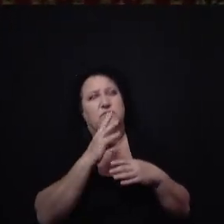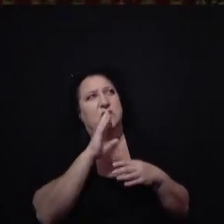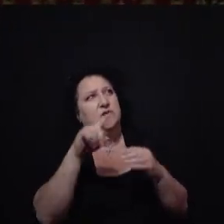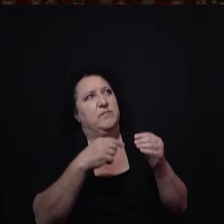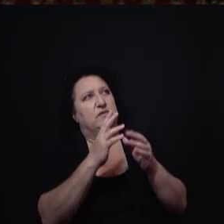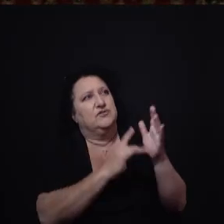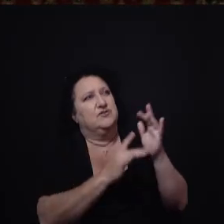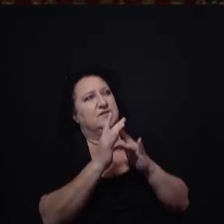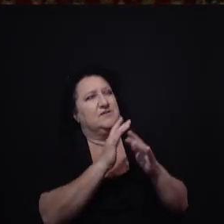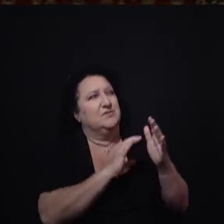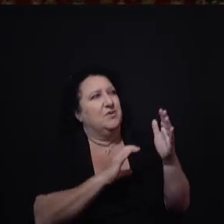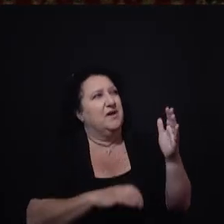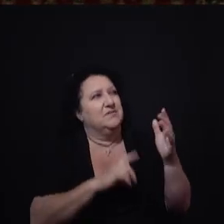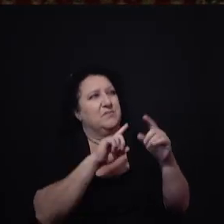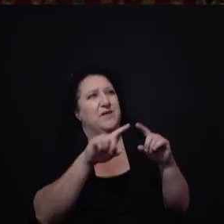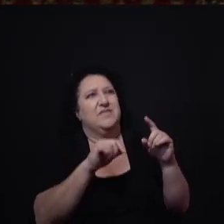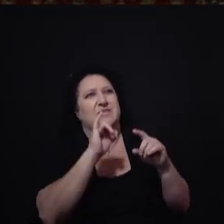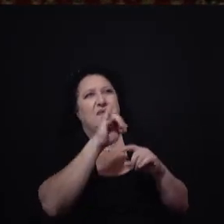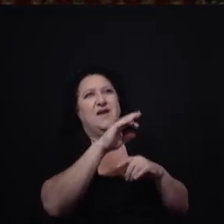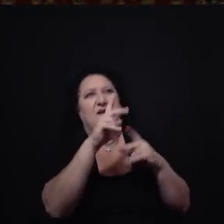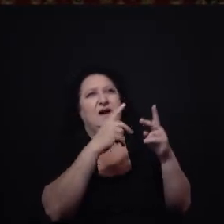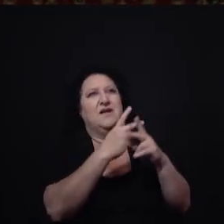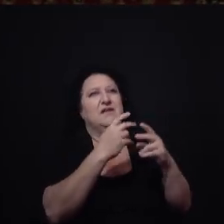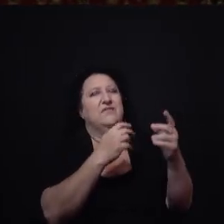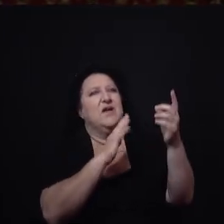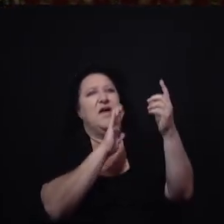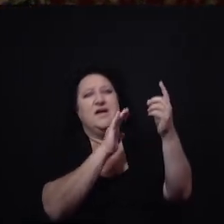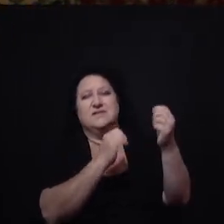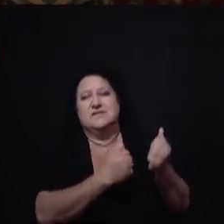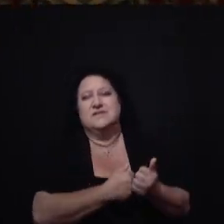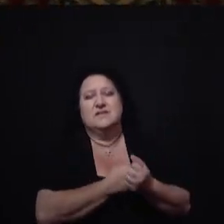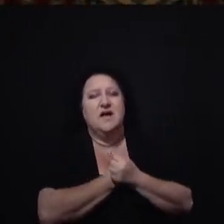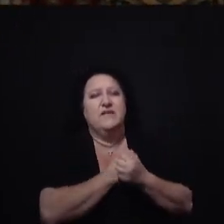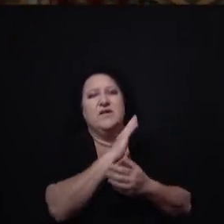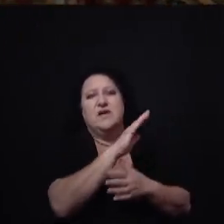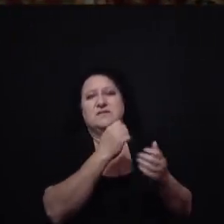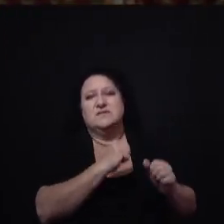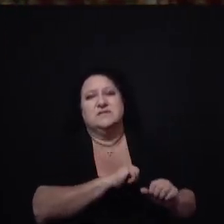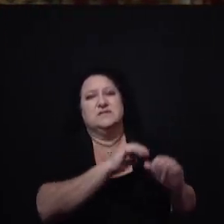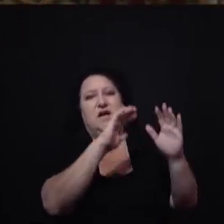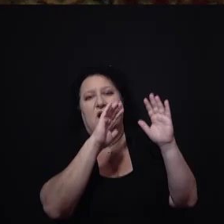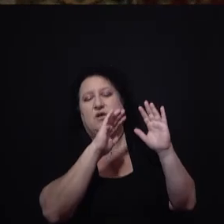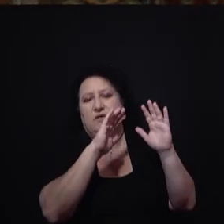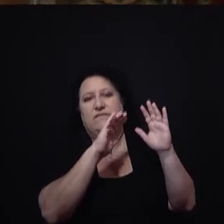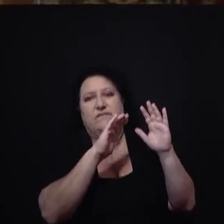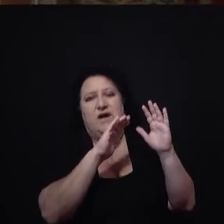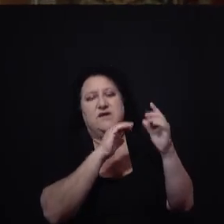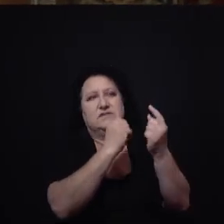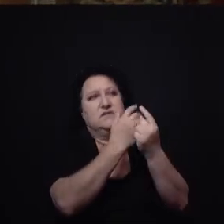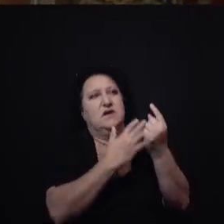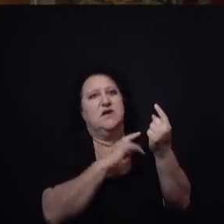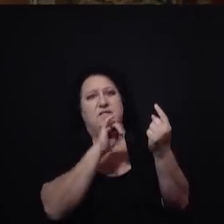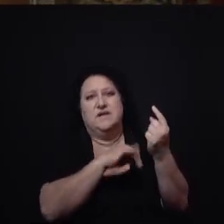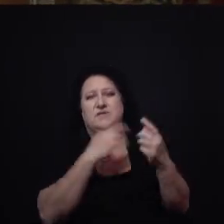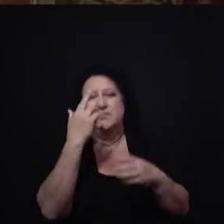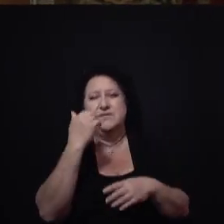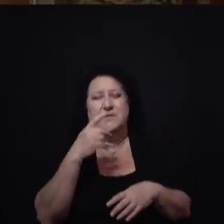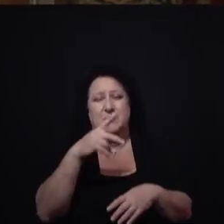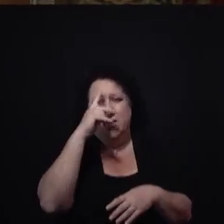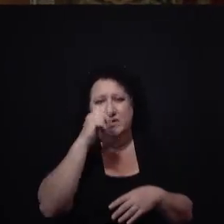that kind of giving, that kind of sacrifice, because Paul understood that. That's why that man could sit in prison and encourage other people who were